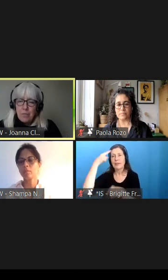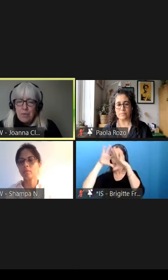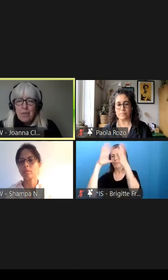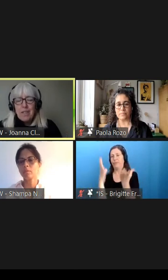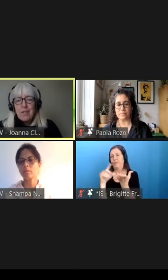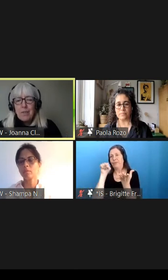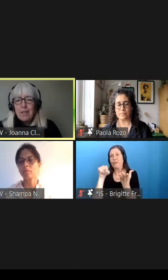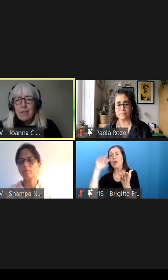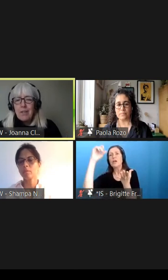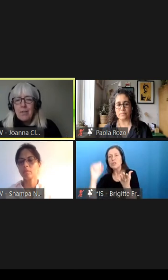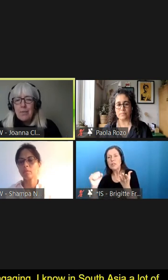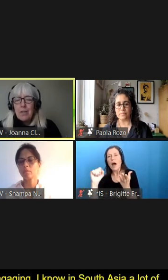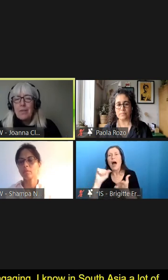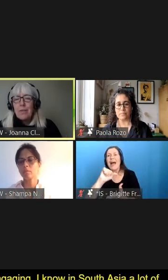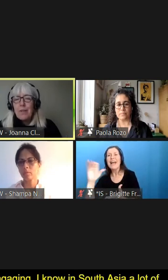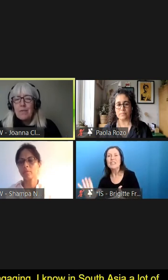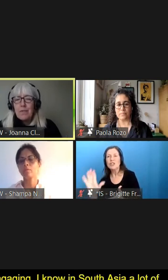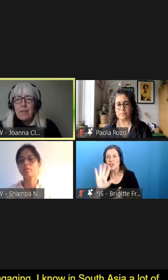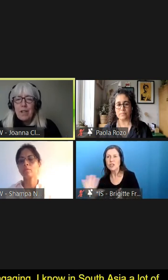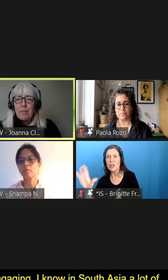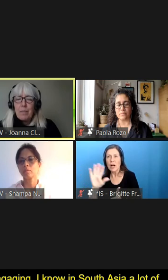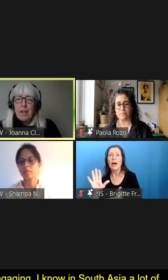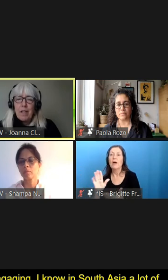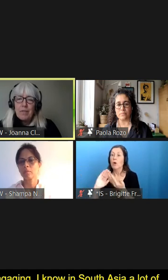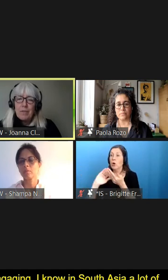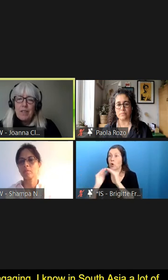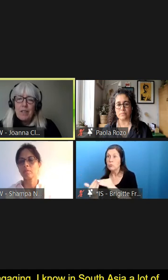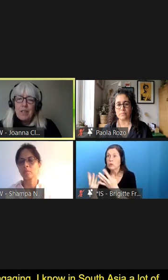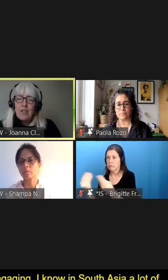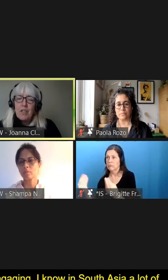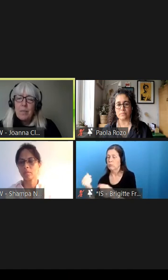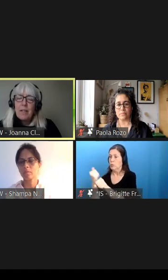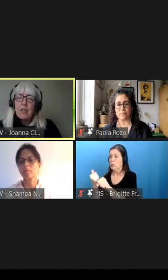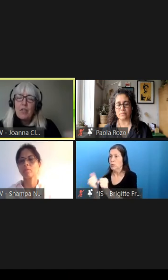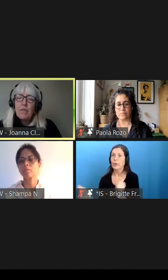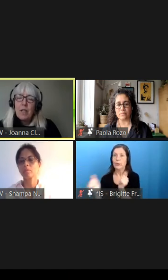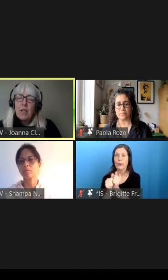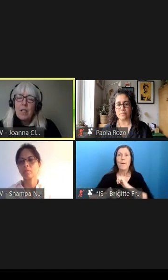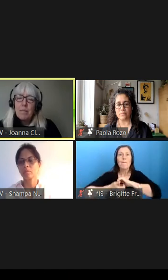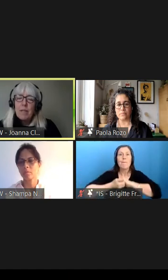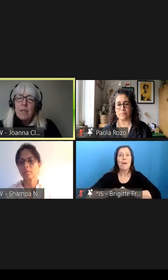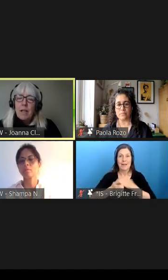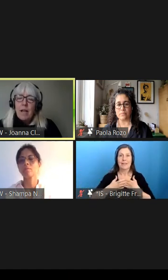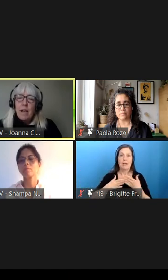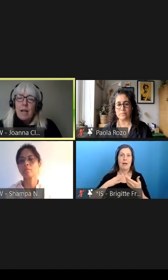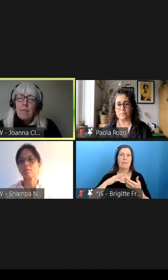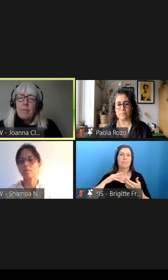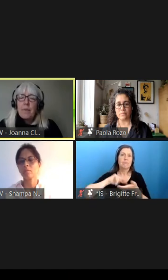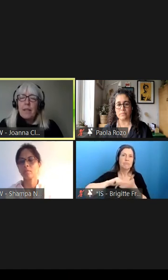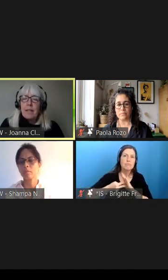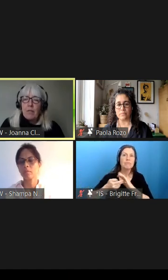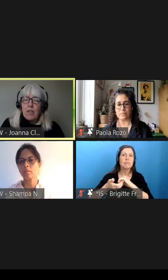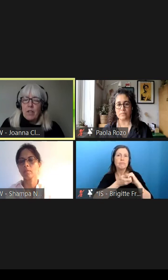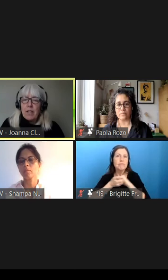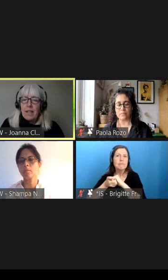the community workers who work for our partner organizations spend a lot of time